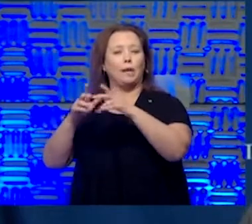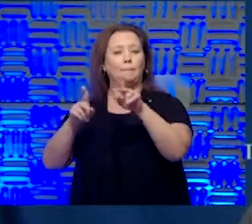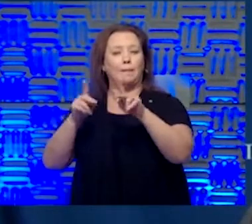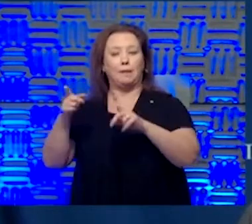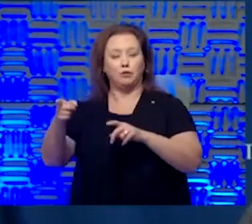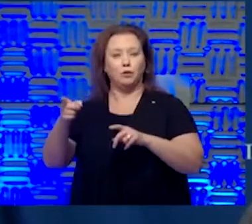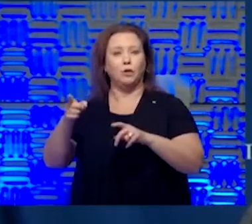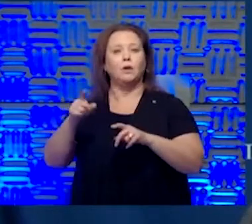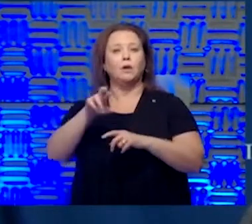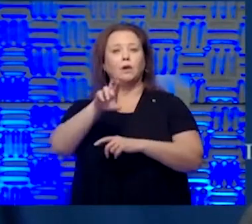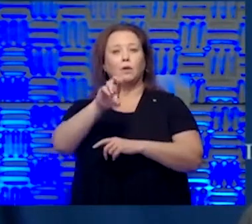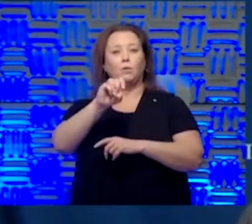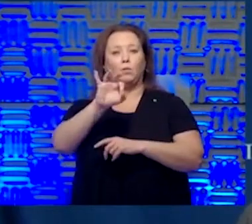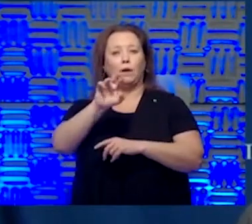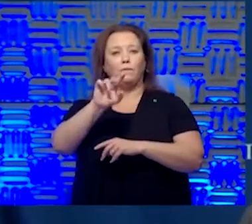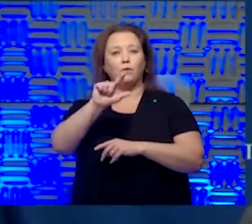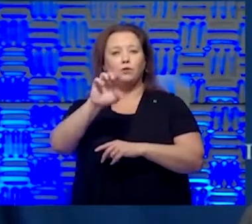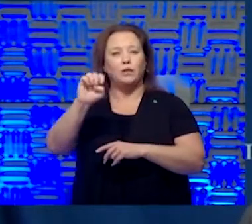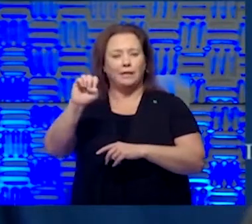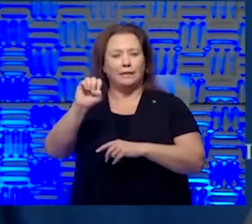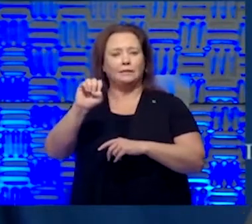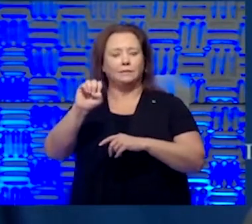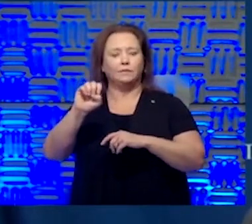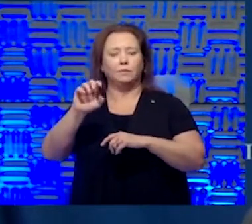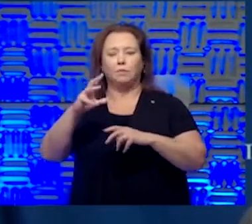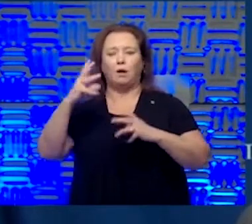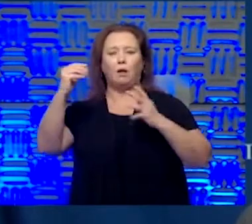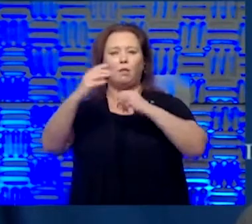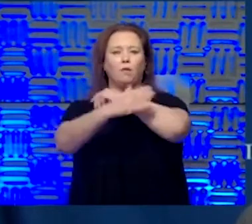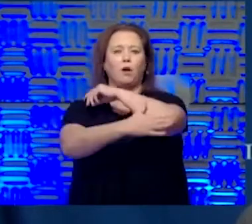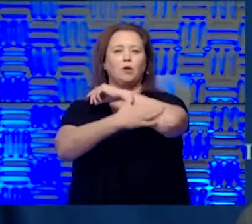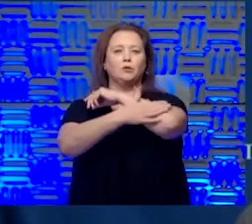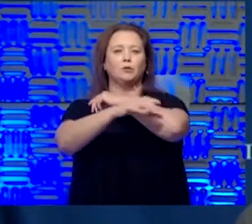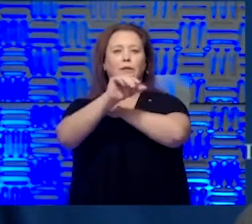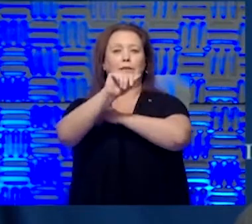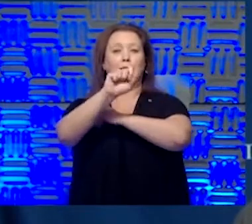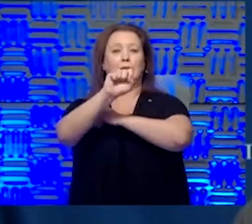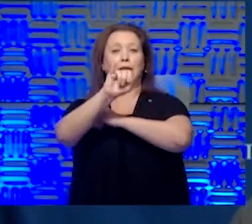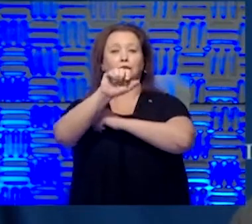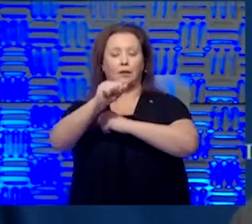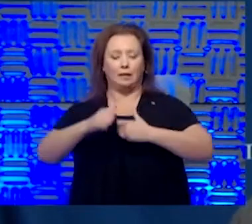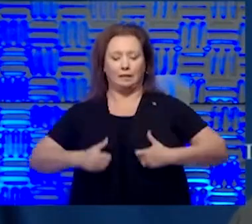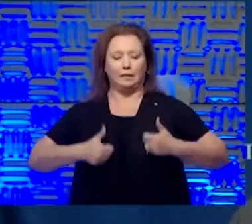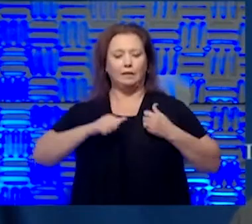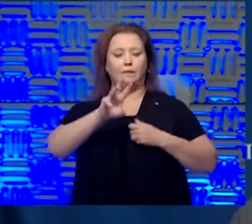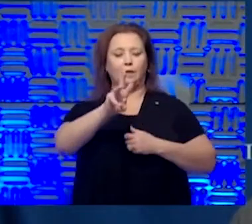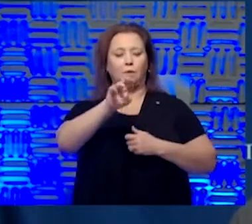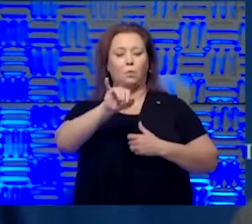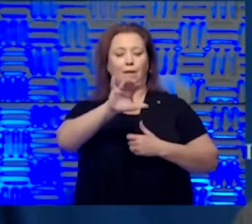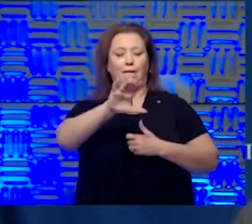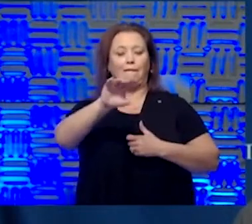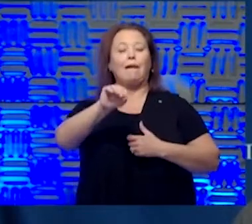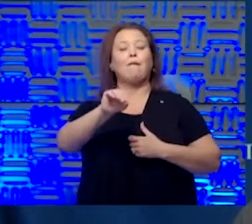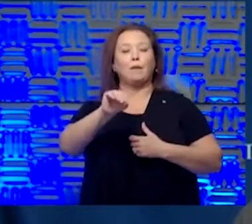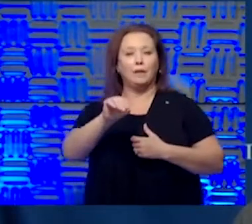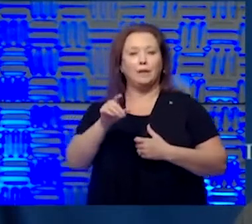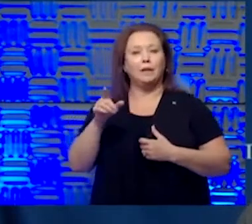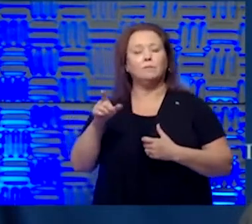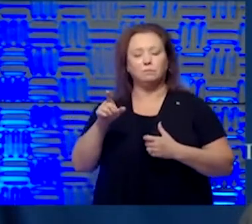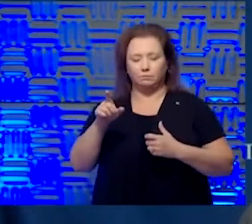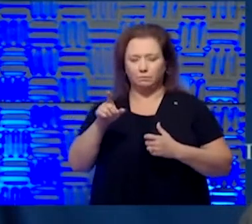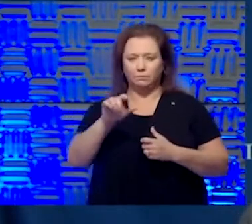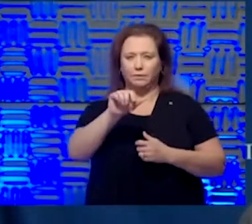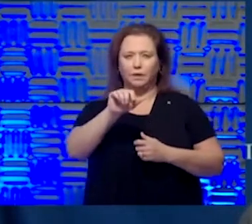of refugees and immigrants from countries all over Asia live in Wyandotte County. So it's definitely one of the most